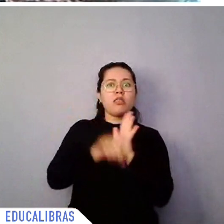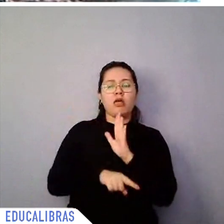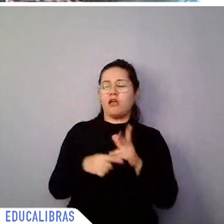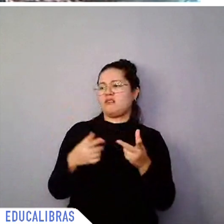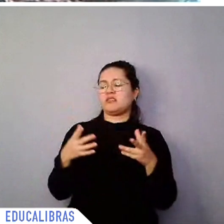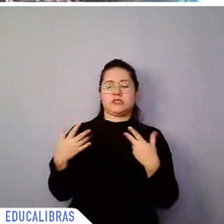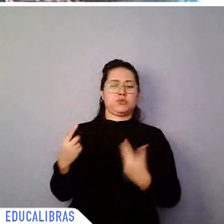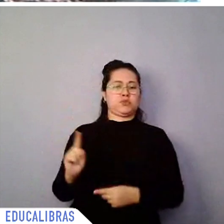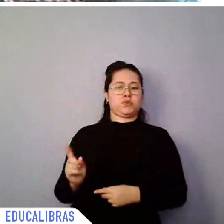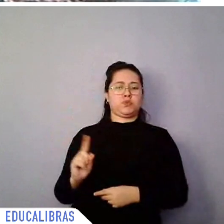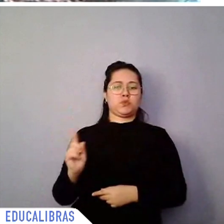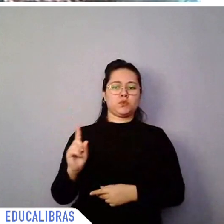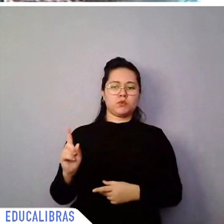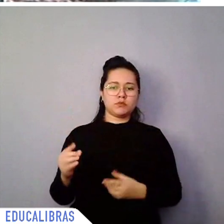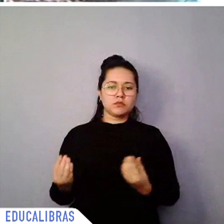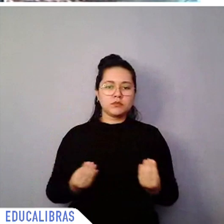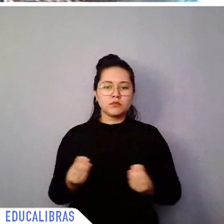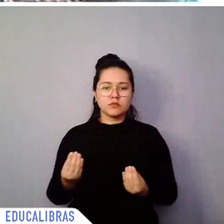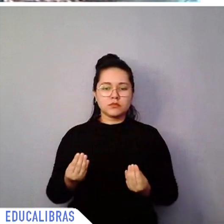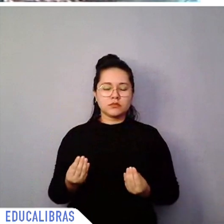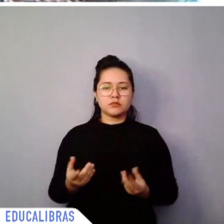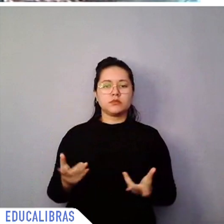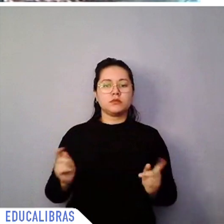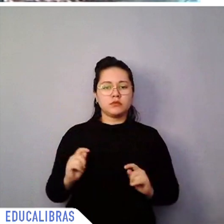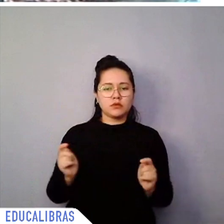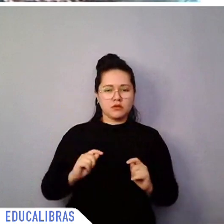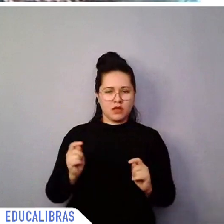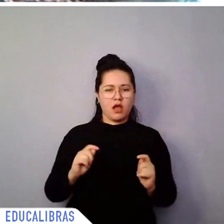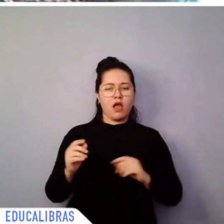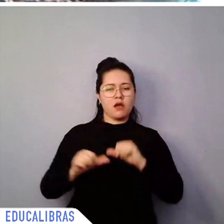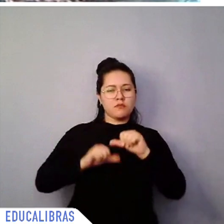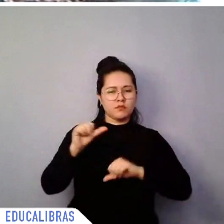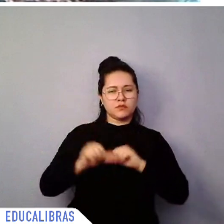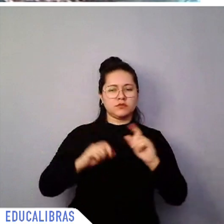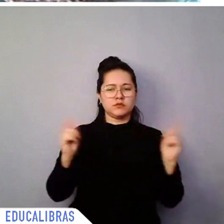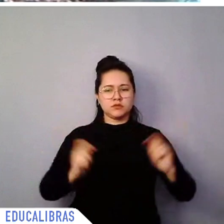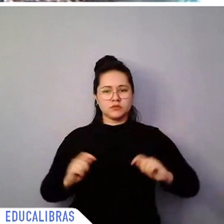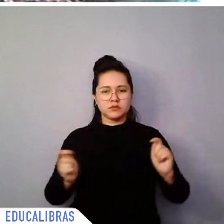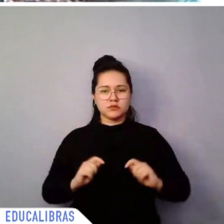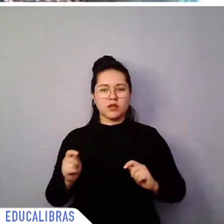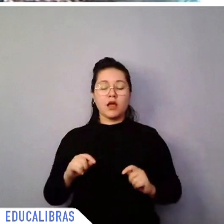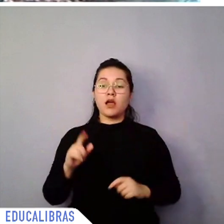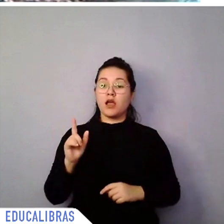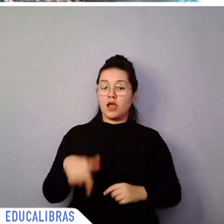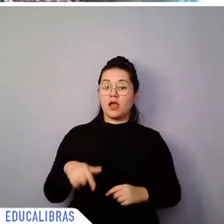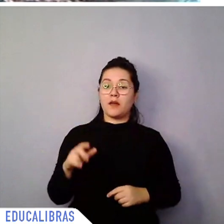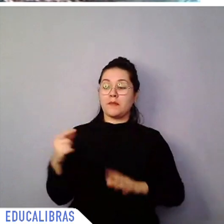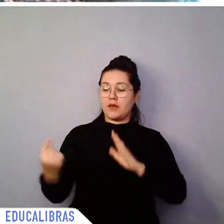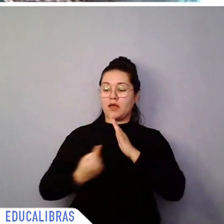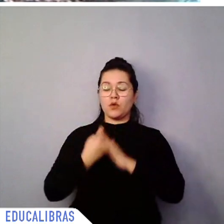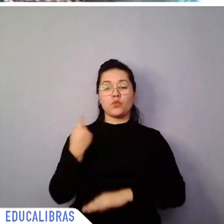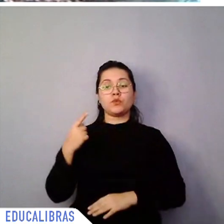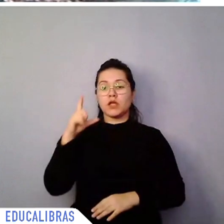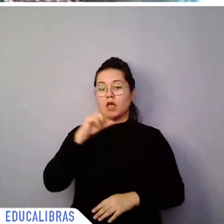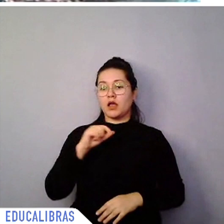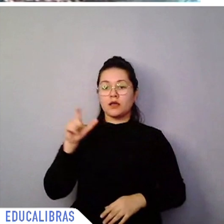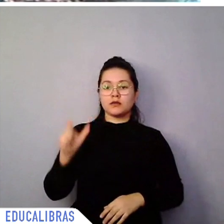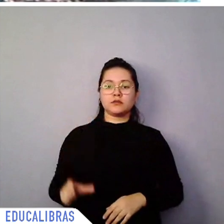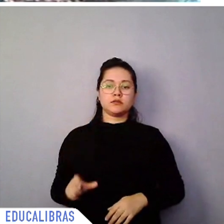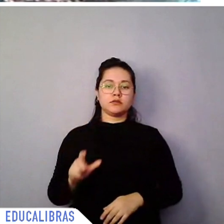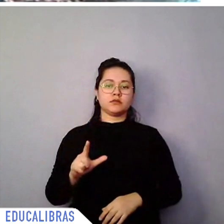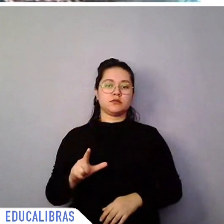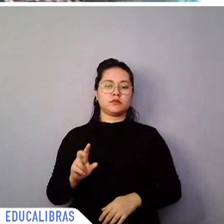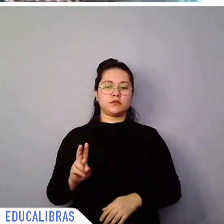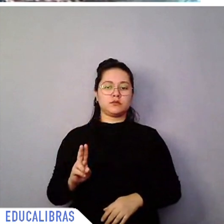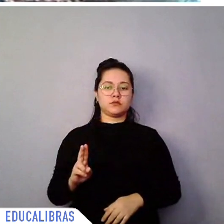federal government is to stop with the negationism of they have? Would our